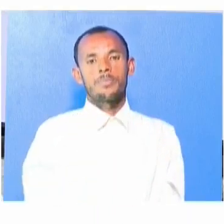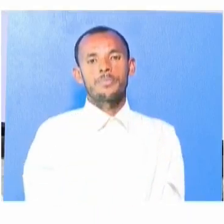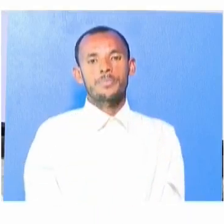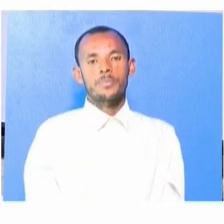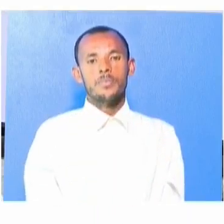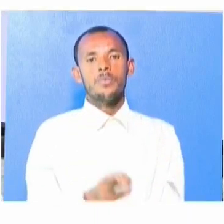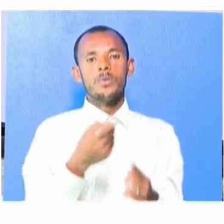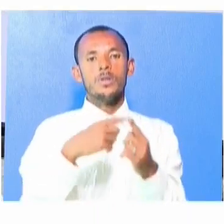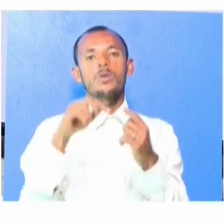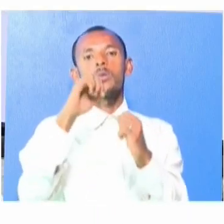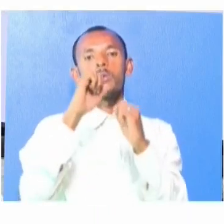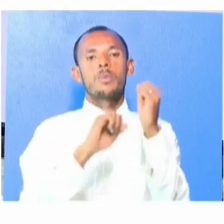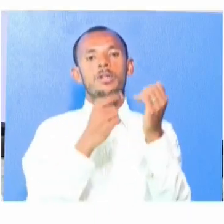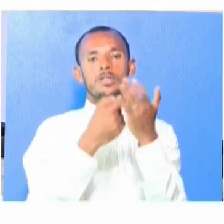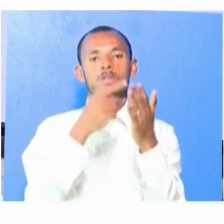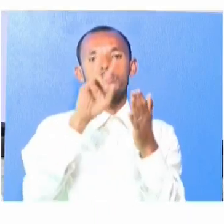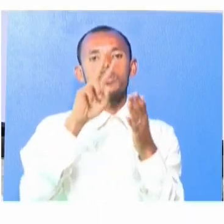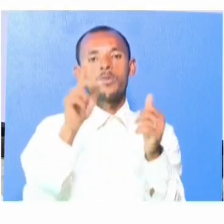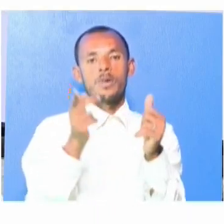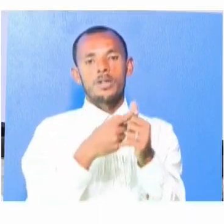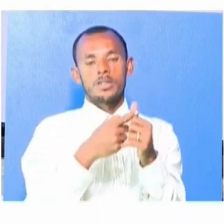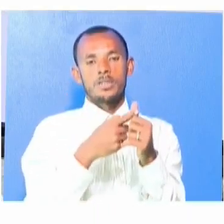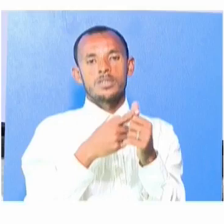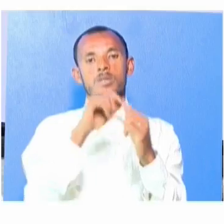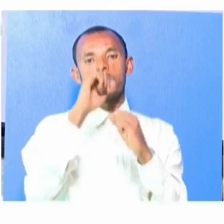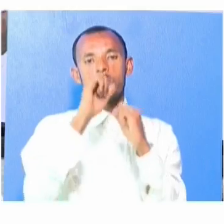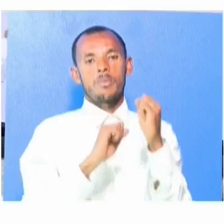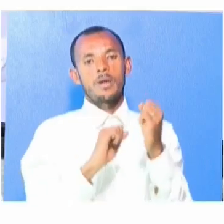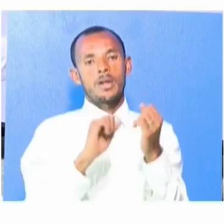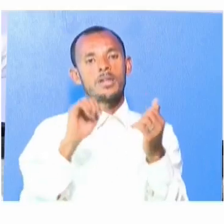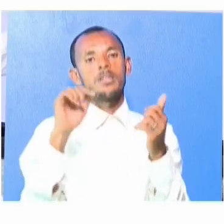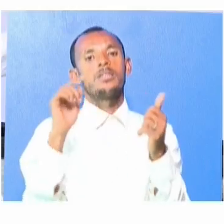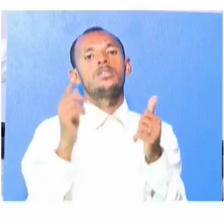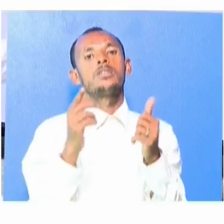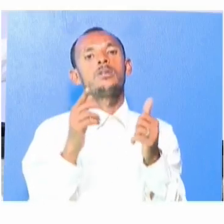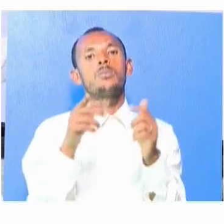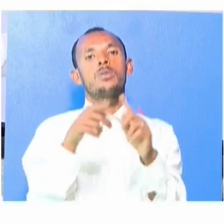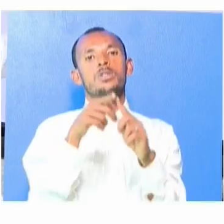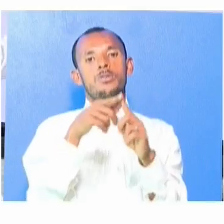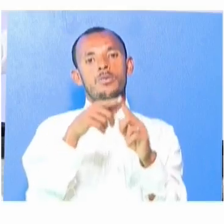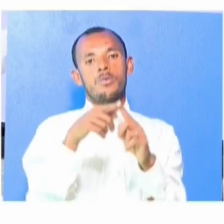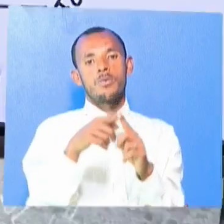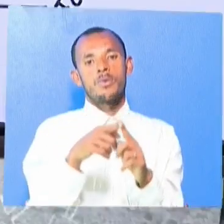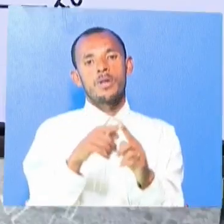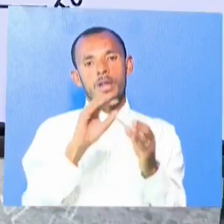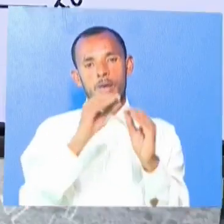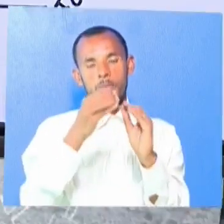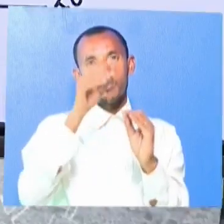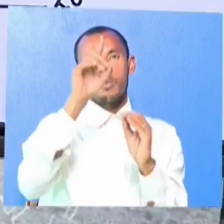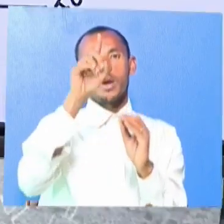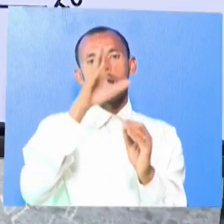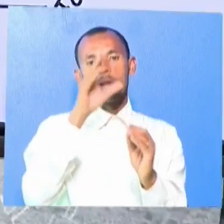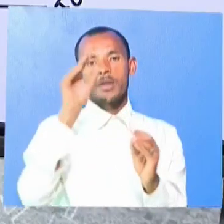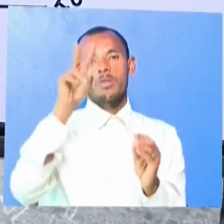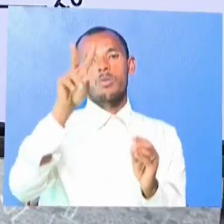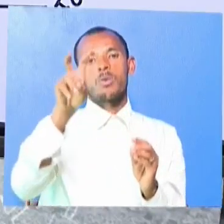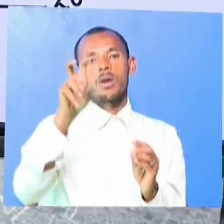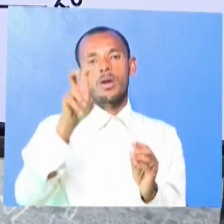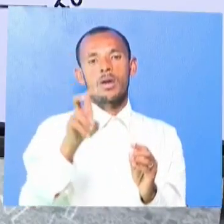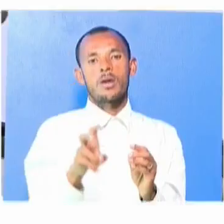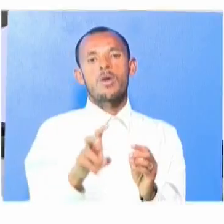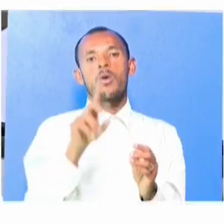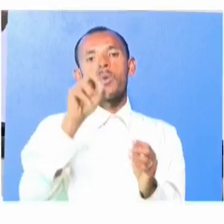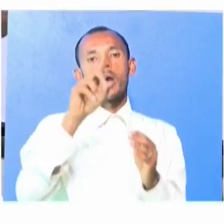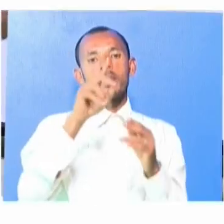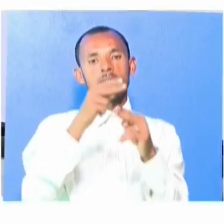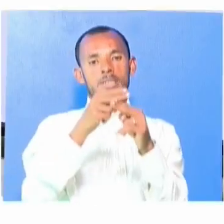To compare these two, first compare the positive of these numbers. Compare the positive of these numbers. And 1 is